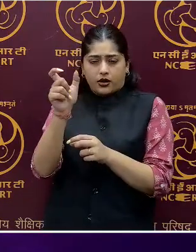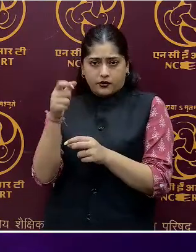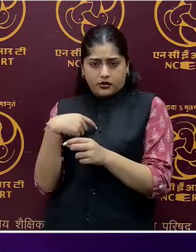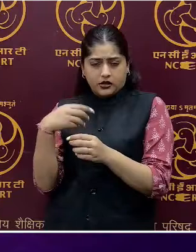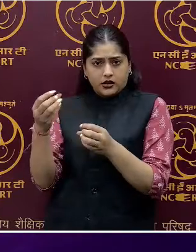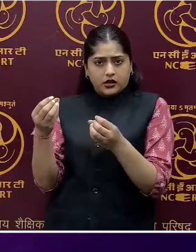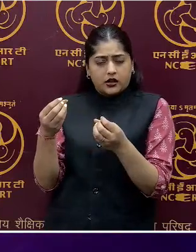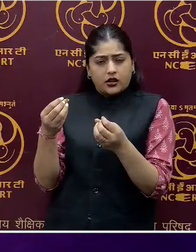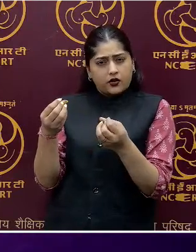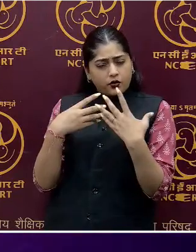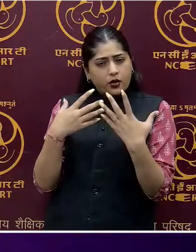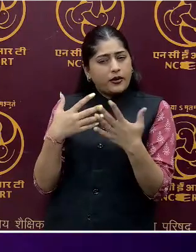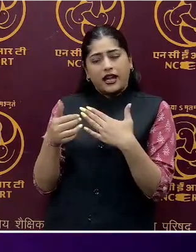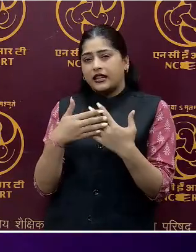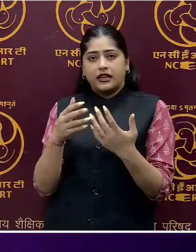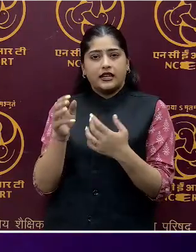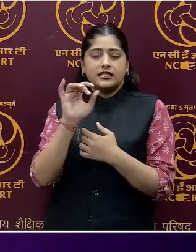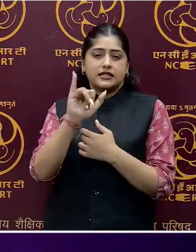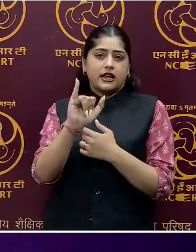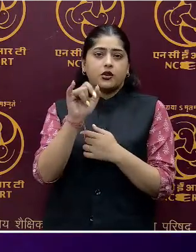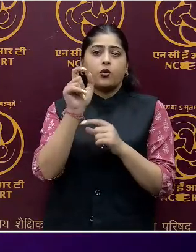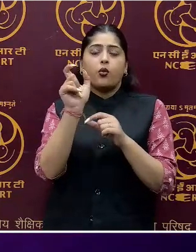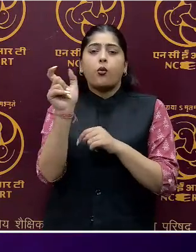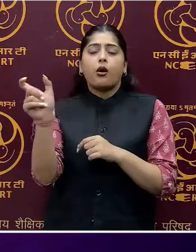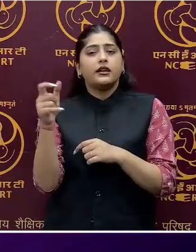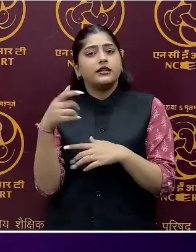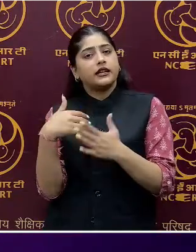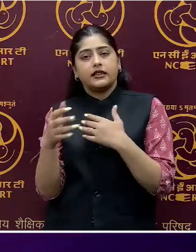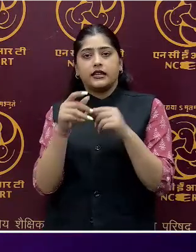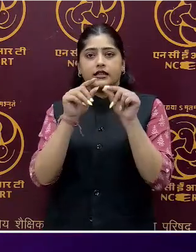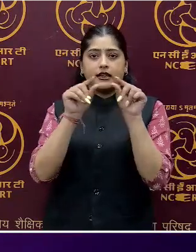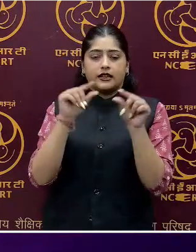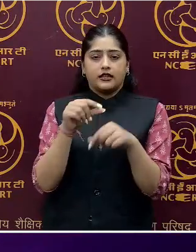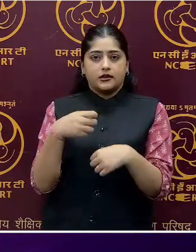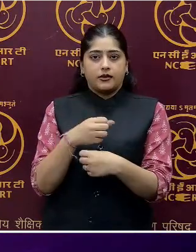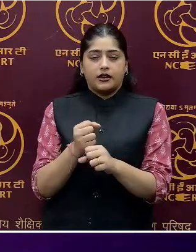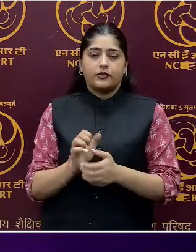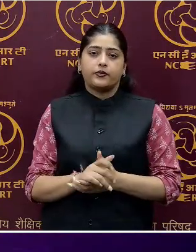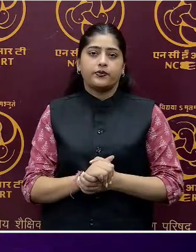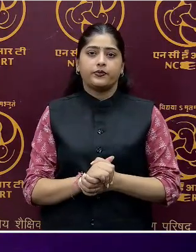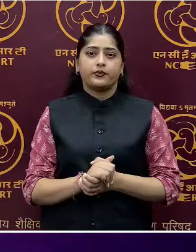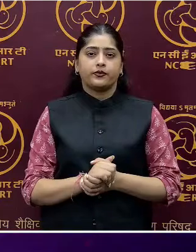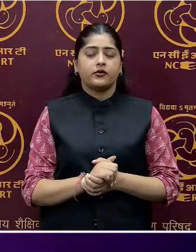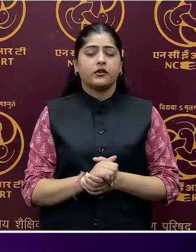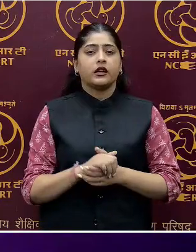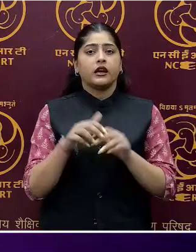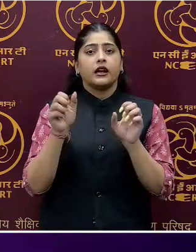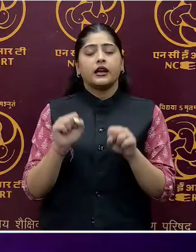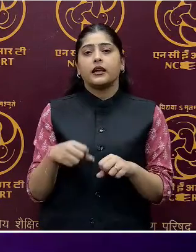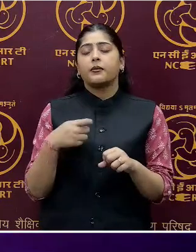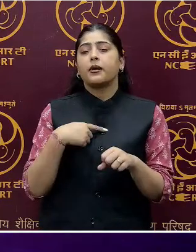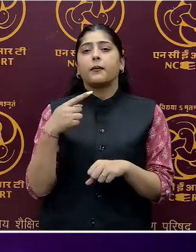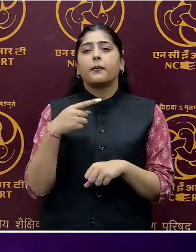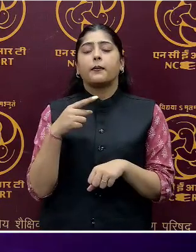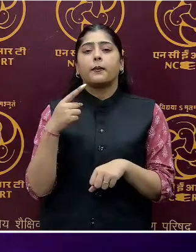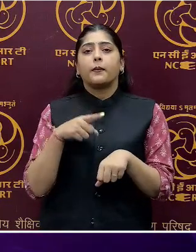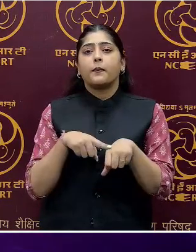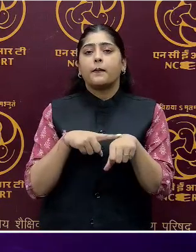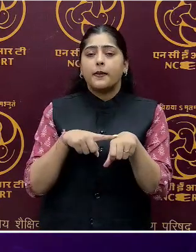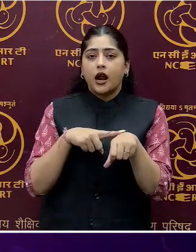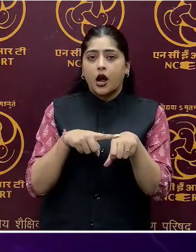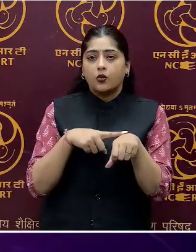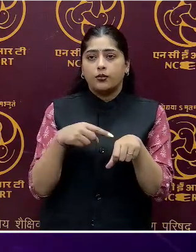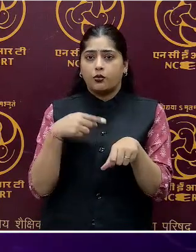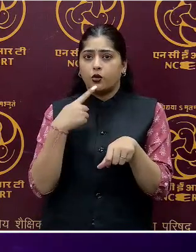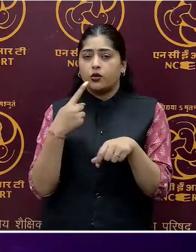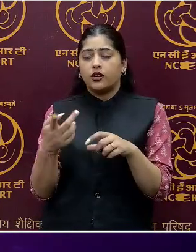from these 6 words. Okay, 6 words, right? Okay. So okay, let me use brown. I have a brown